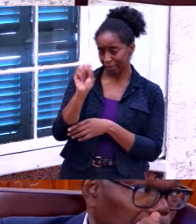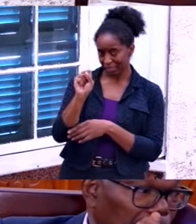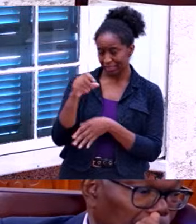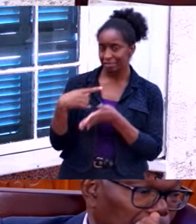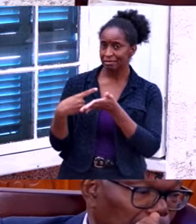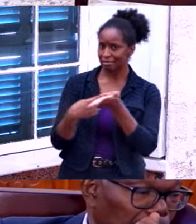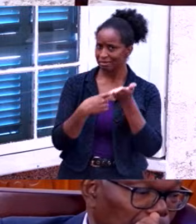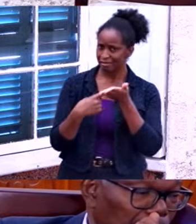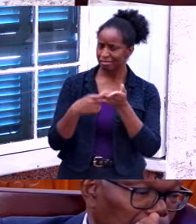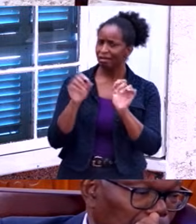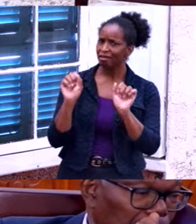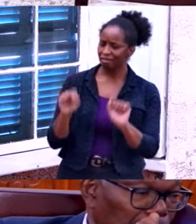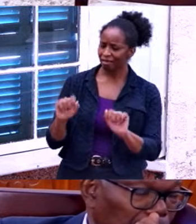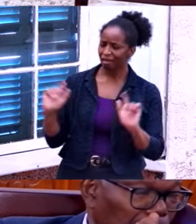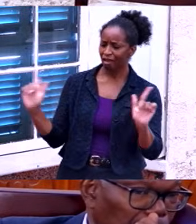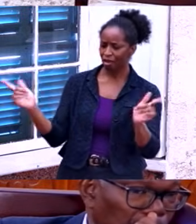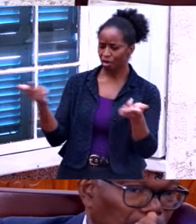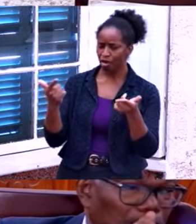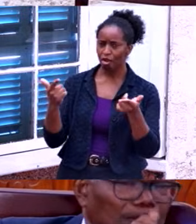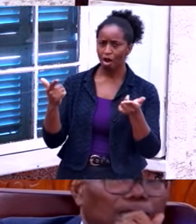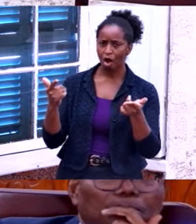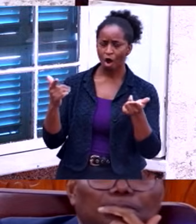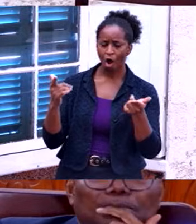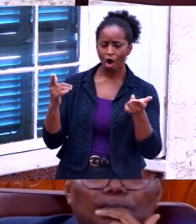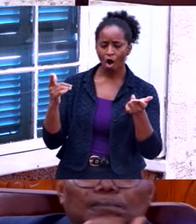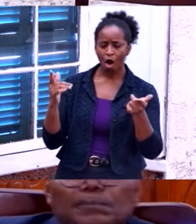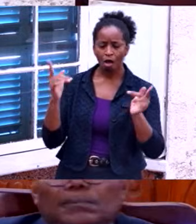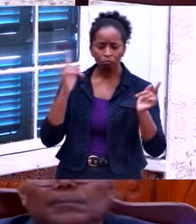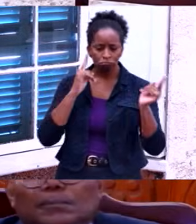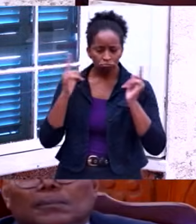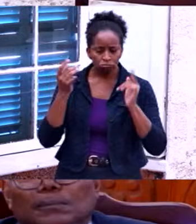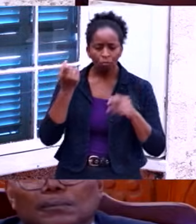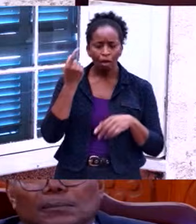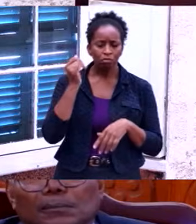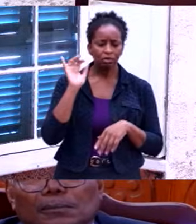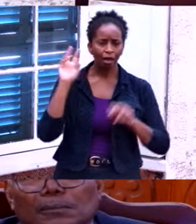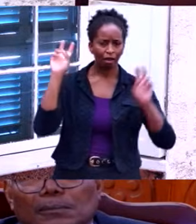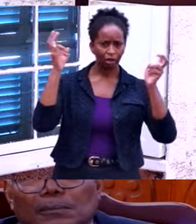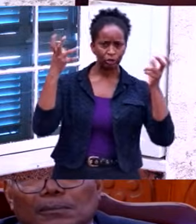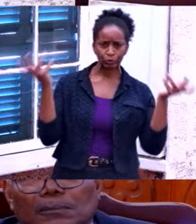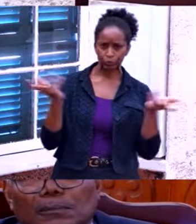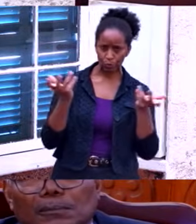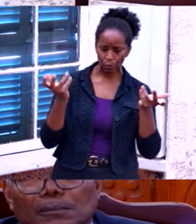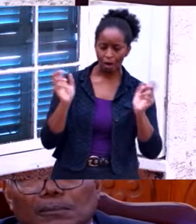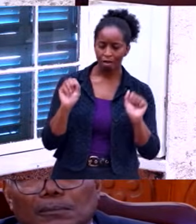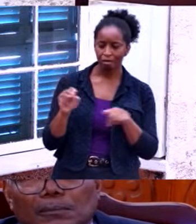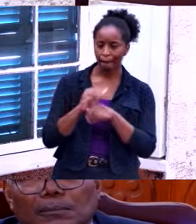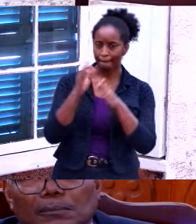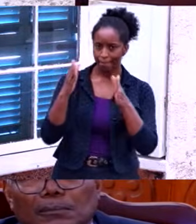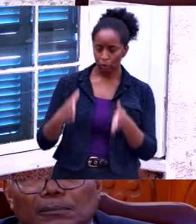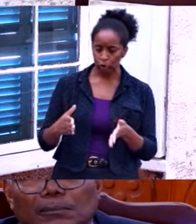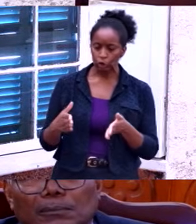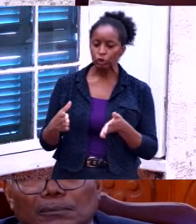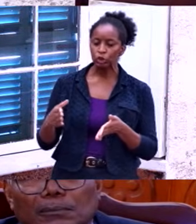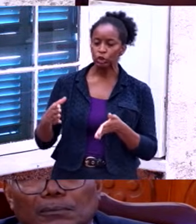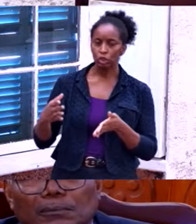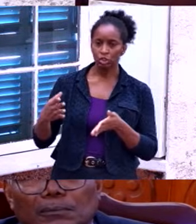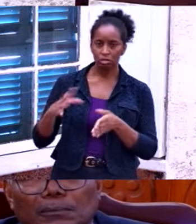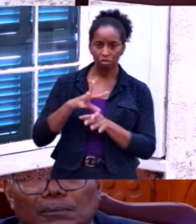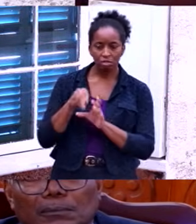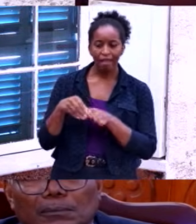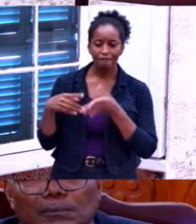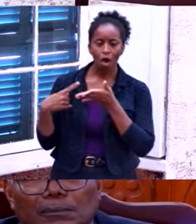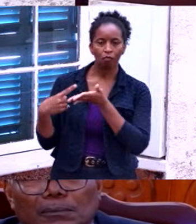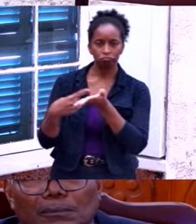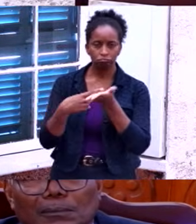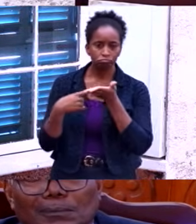ministers present in that forum, because that is one of the more interesting additions to how we do our business